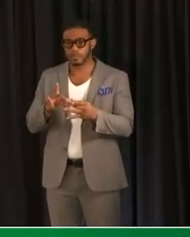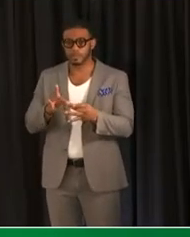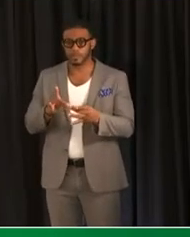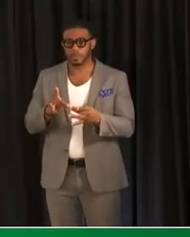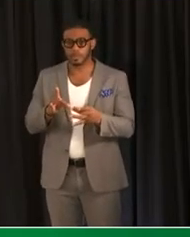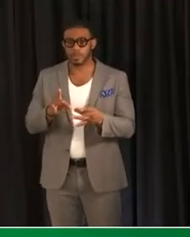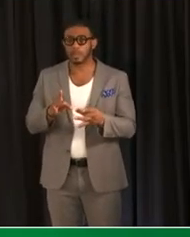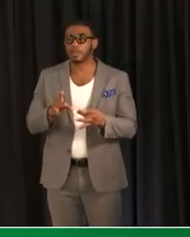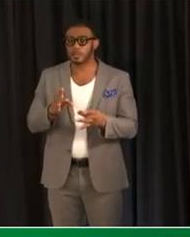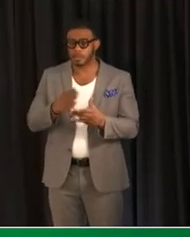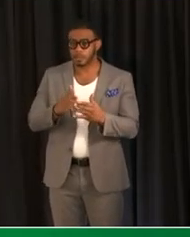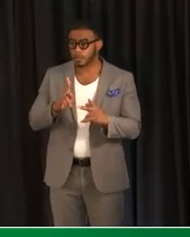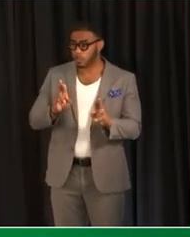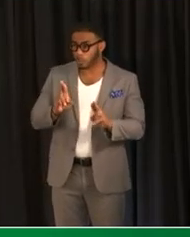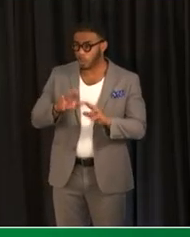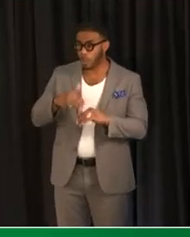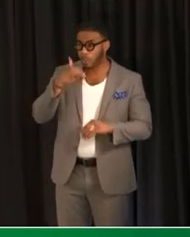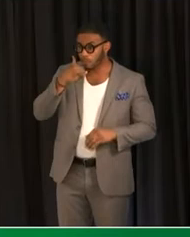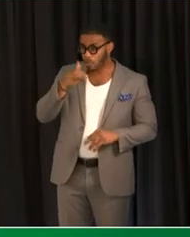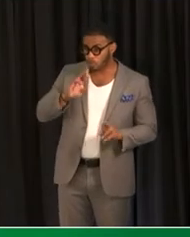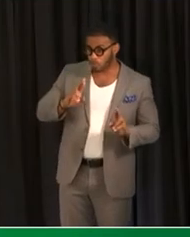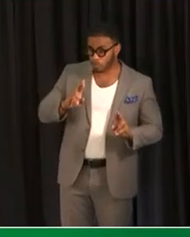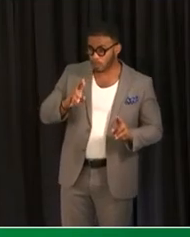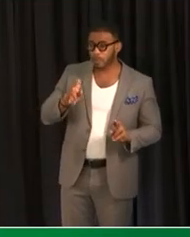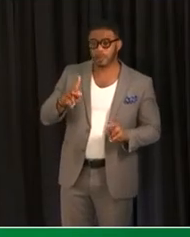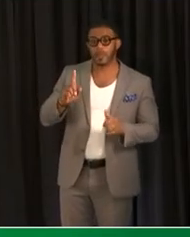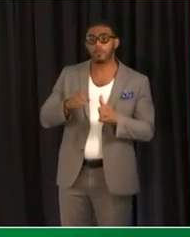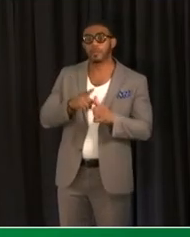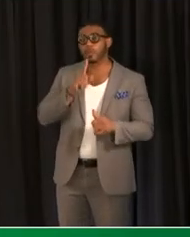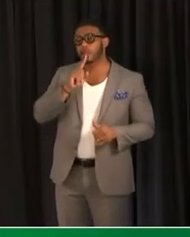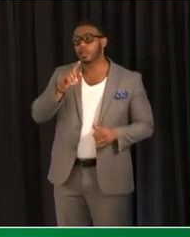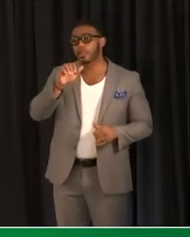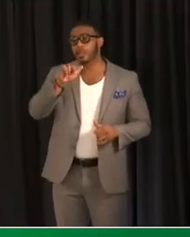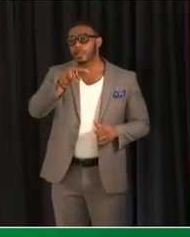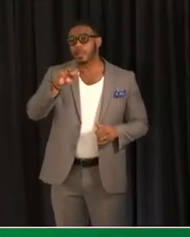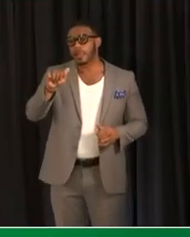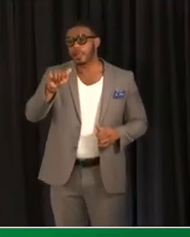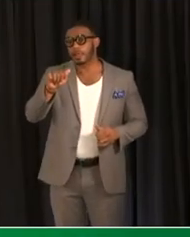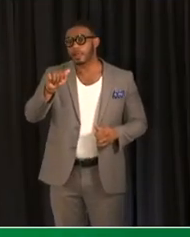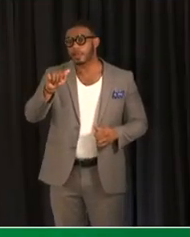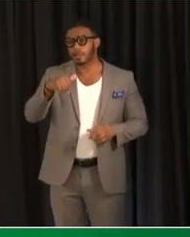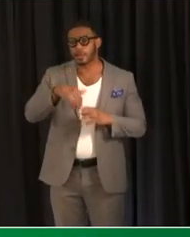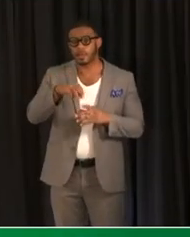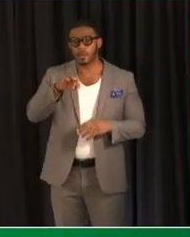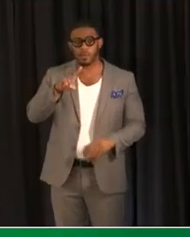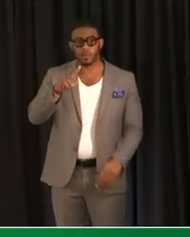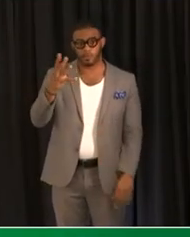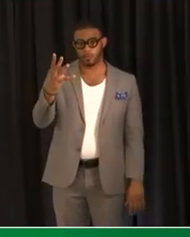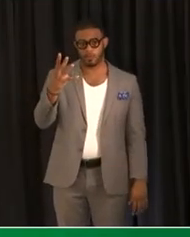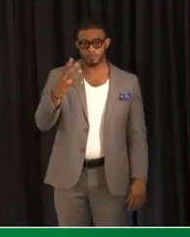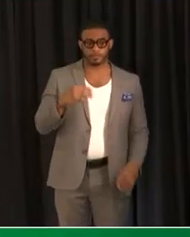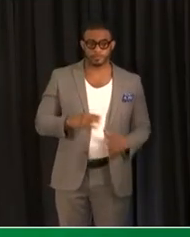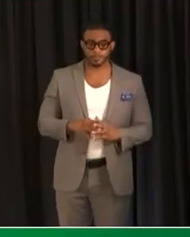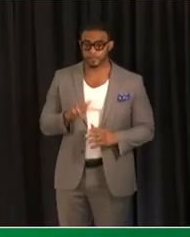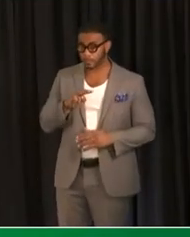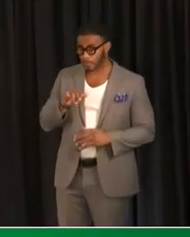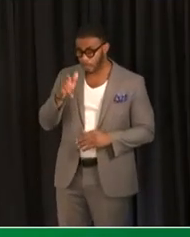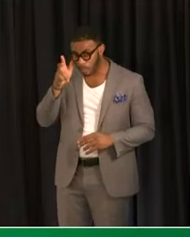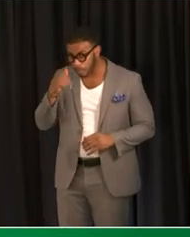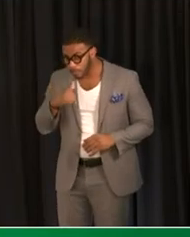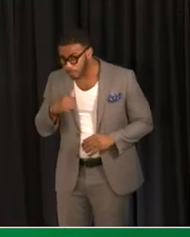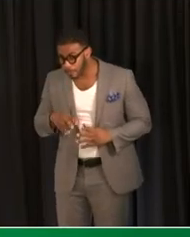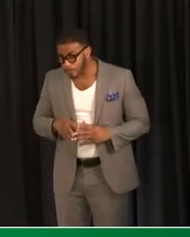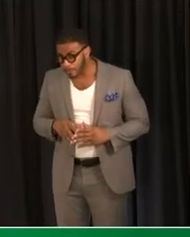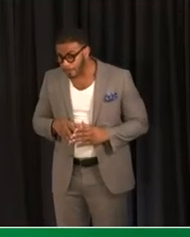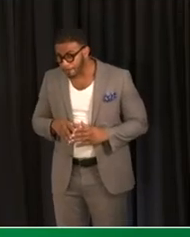conversation. So I'm going to bring some folks in on the phone line, and the first one is Anna in Ward 4. Anna,